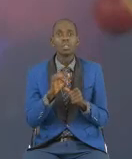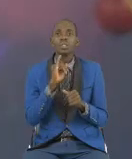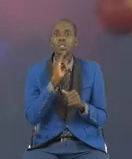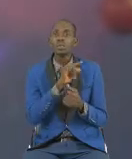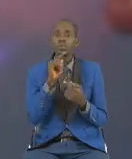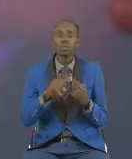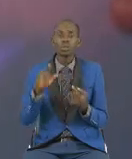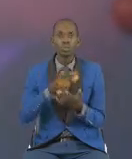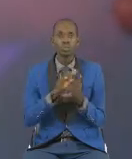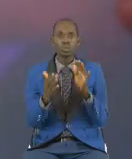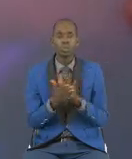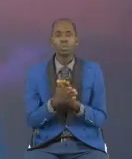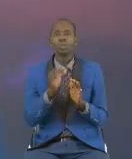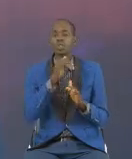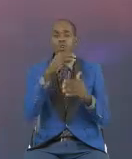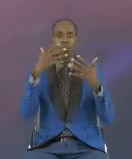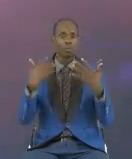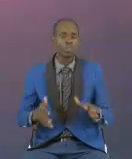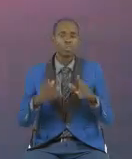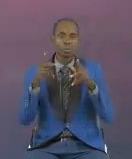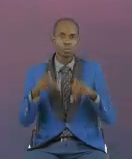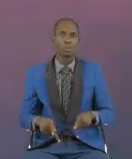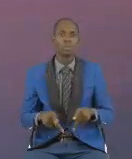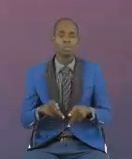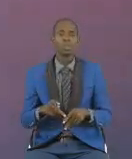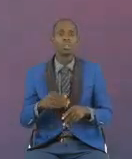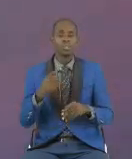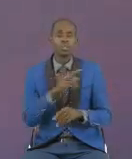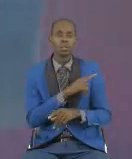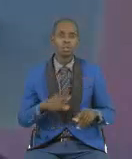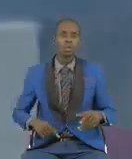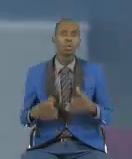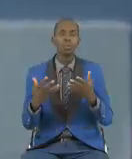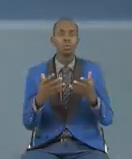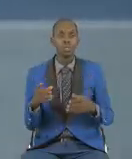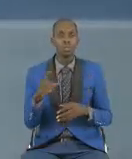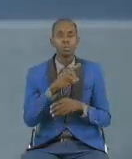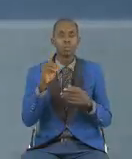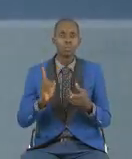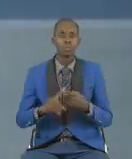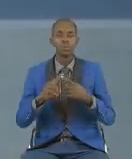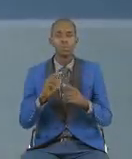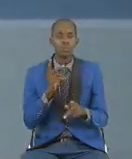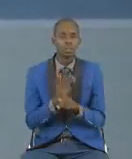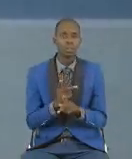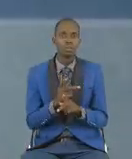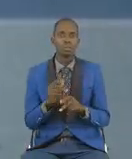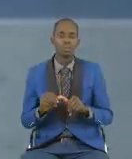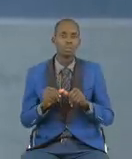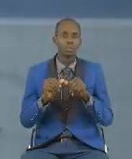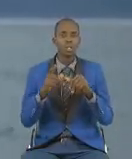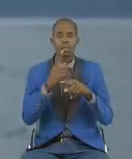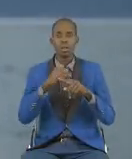unfinished personality. The Lord wanted him to sustain the power and the strength and